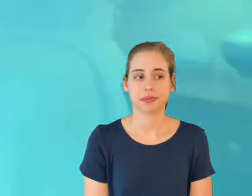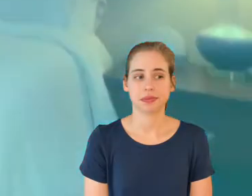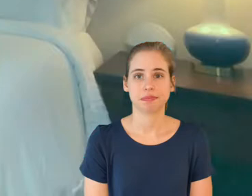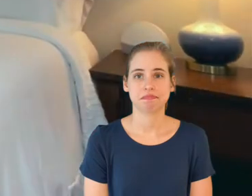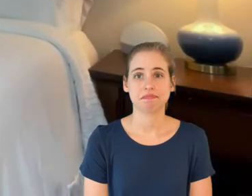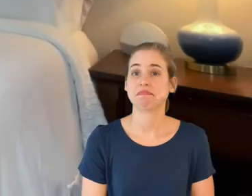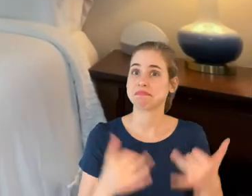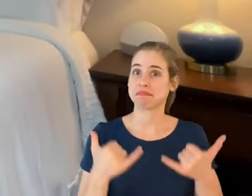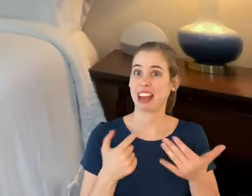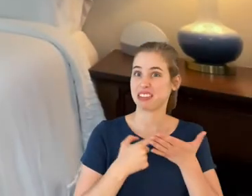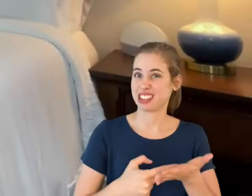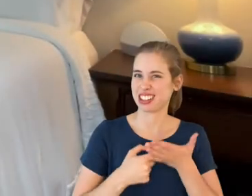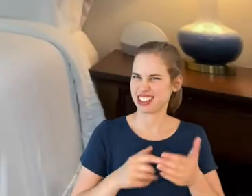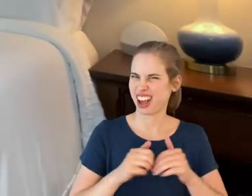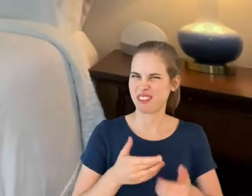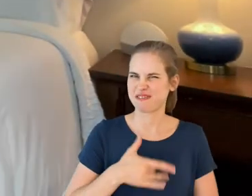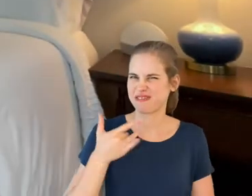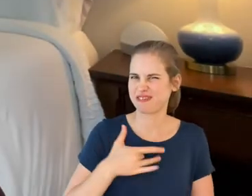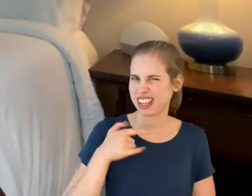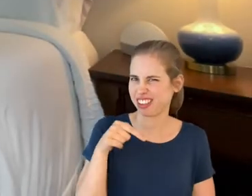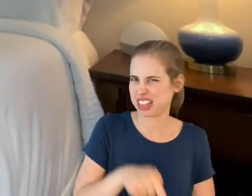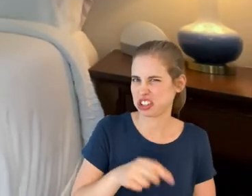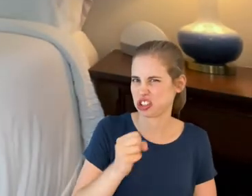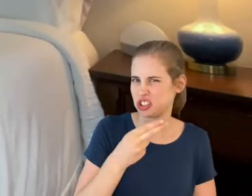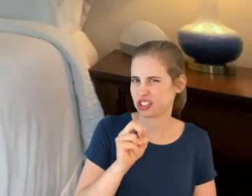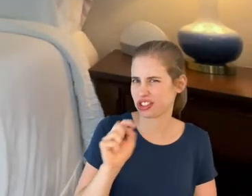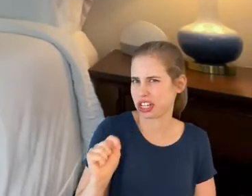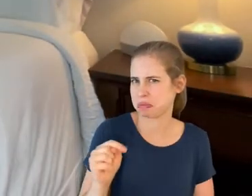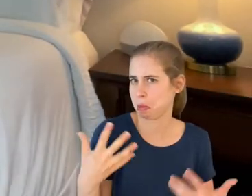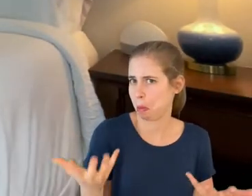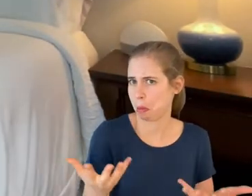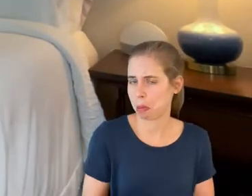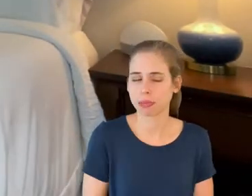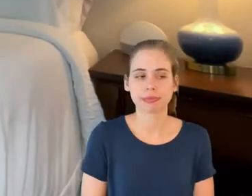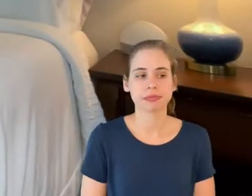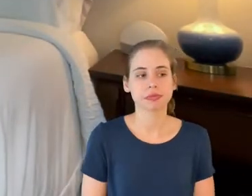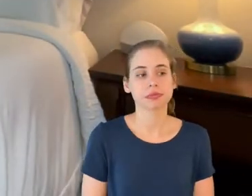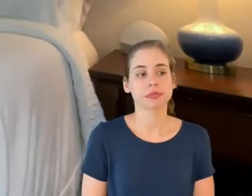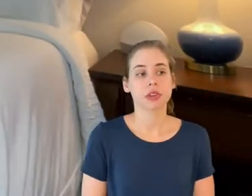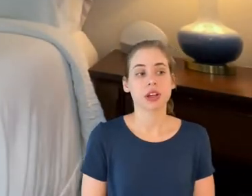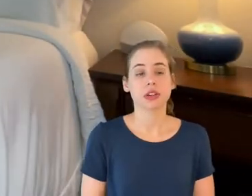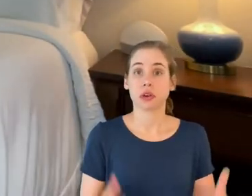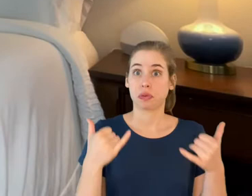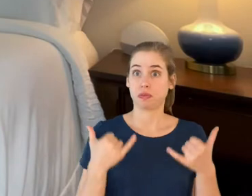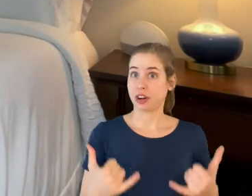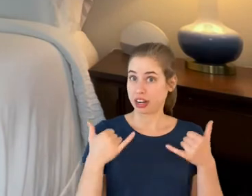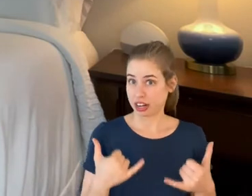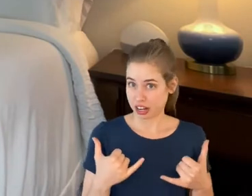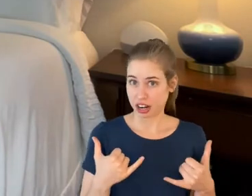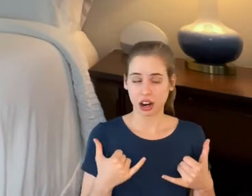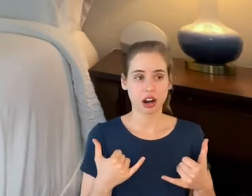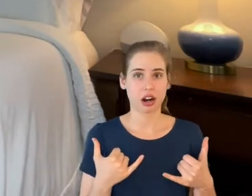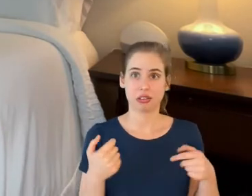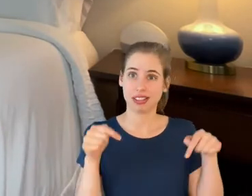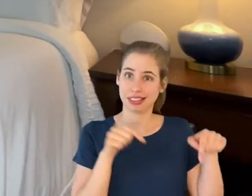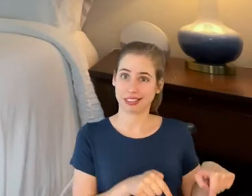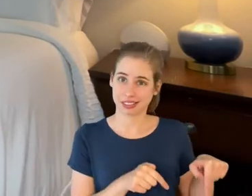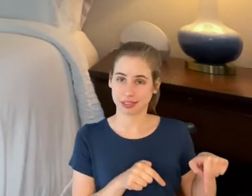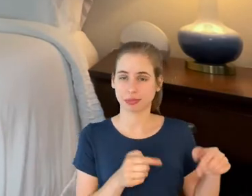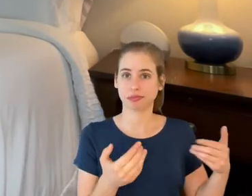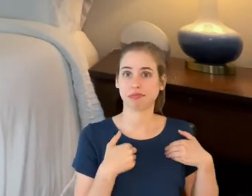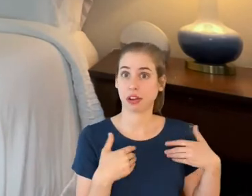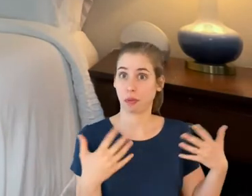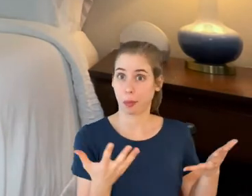So let's talk about the feel of these sheets. So we have right now,